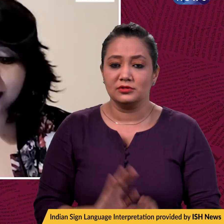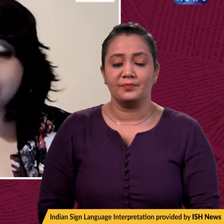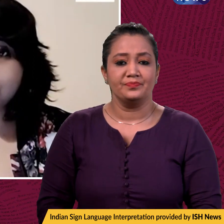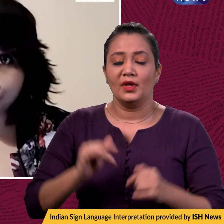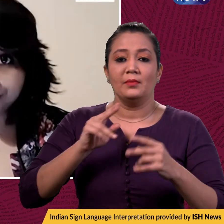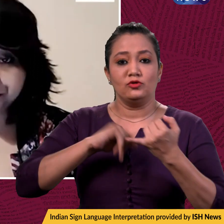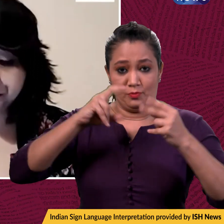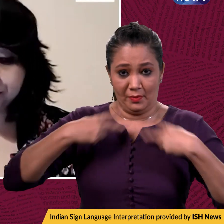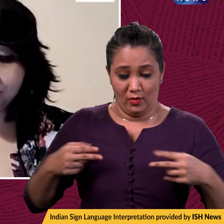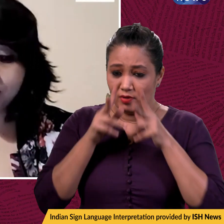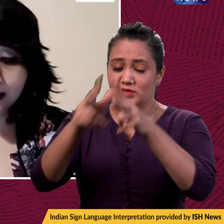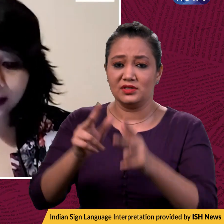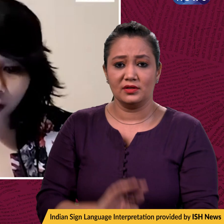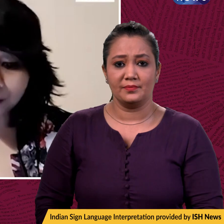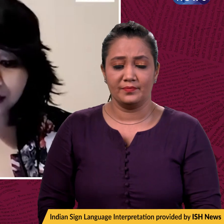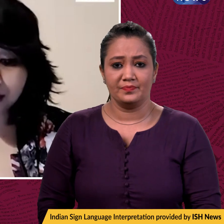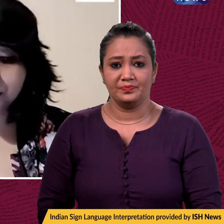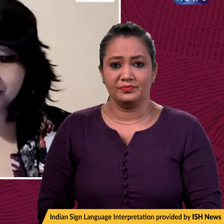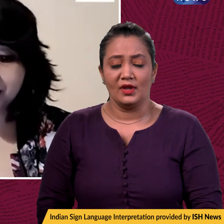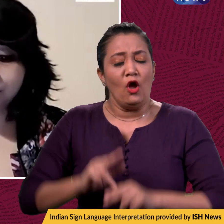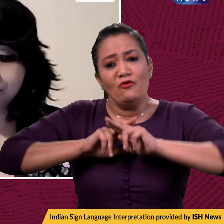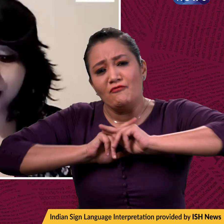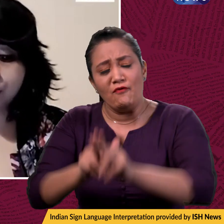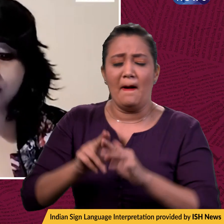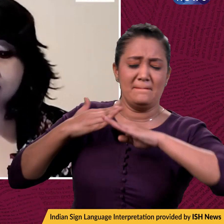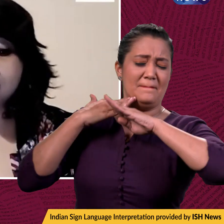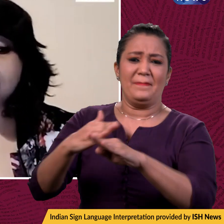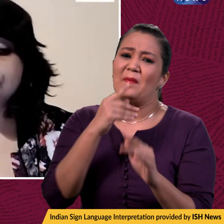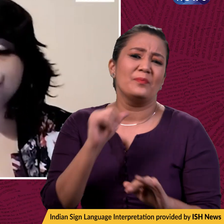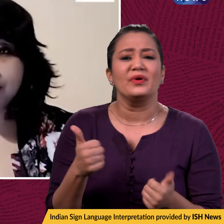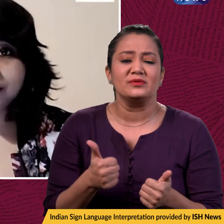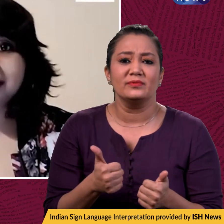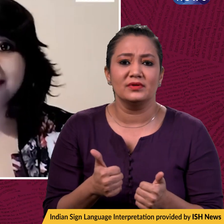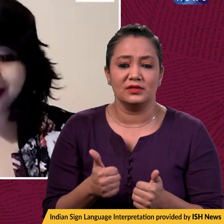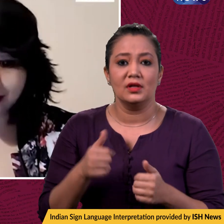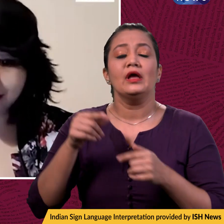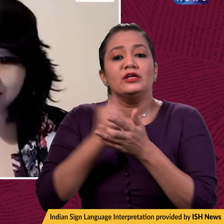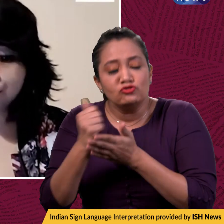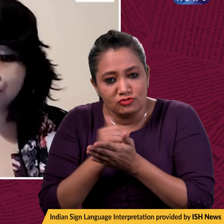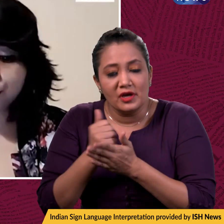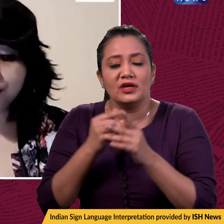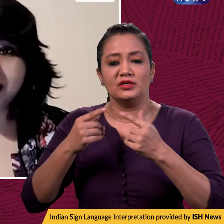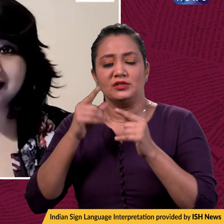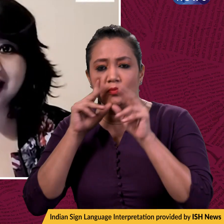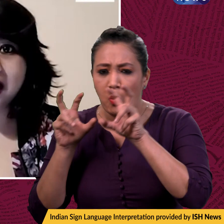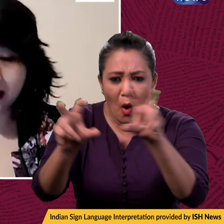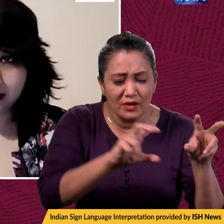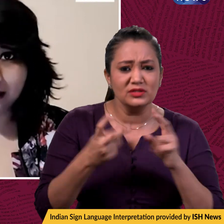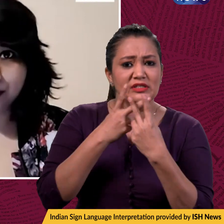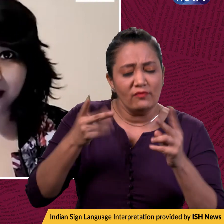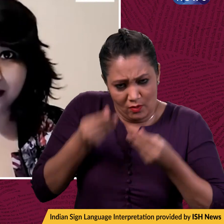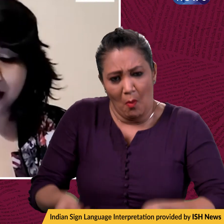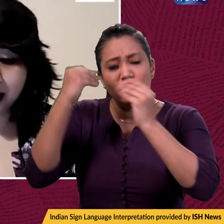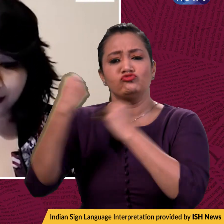bench said, and I quote, "There cannot be a complete ban on firecrackers. Strengthen mechanism to supervise